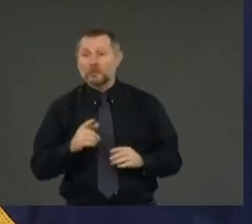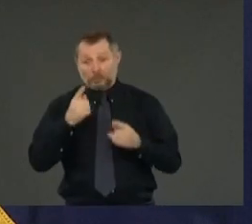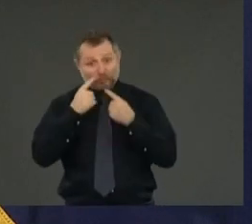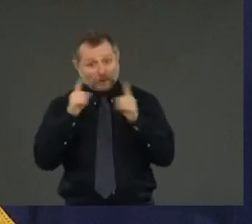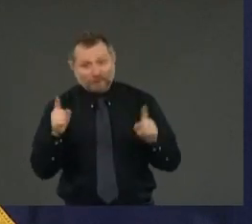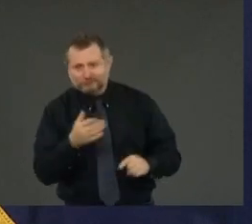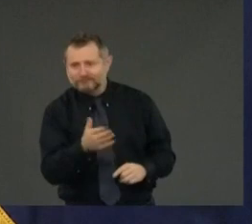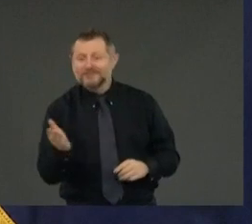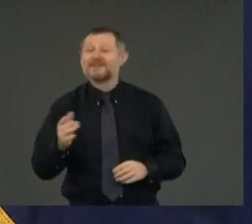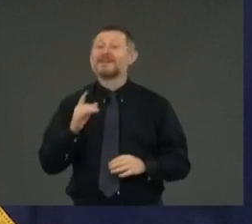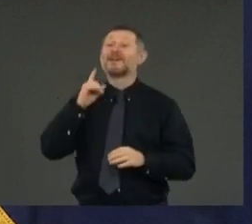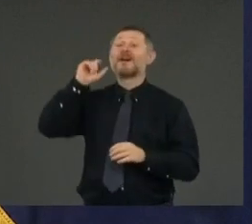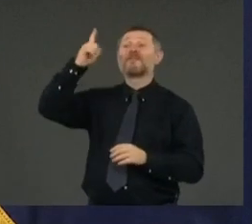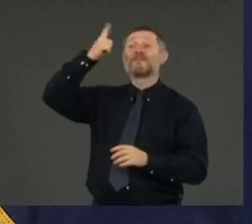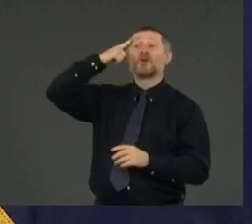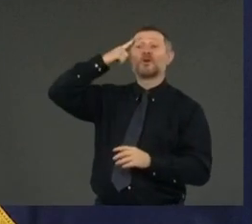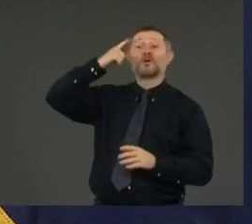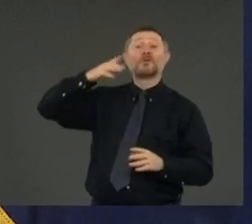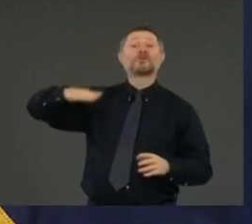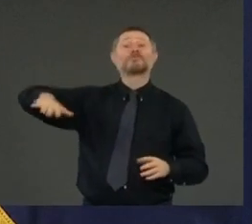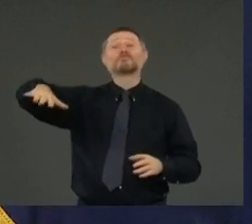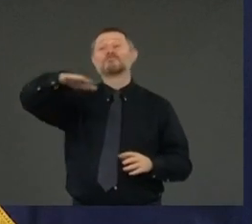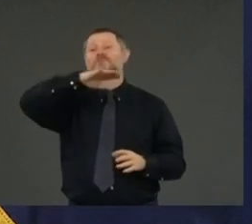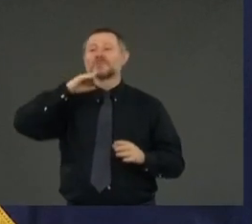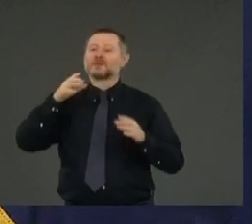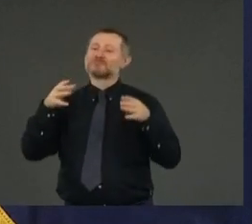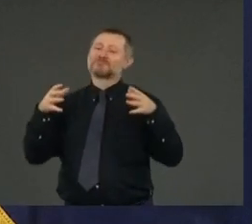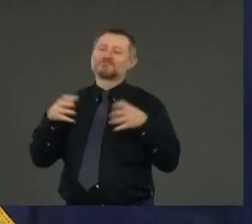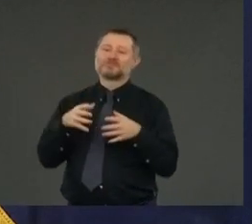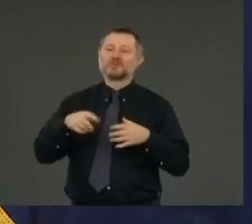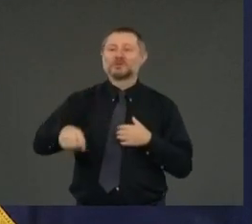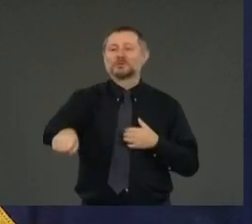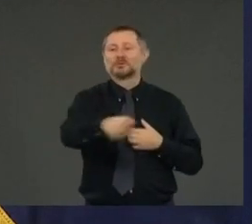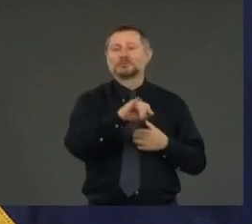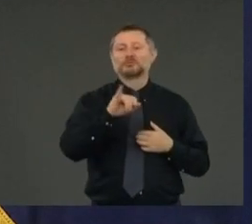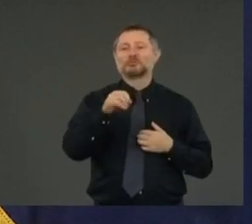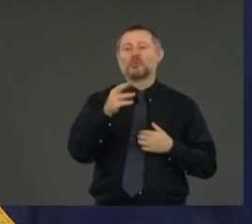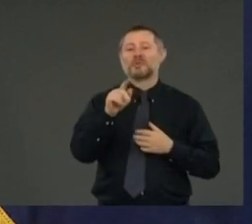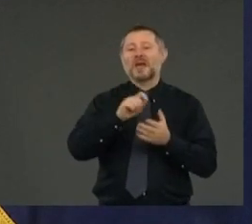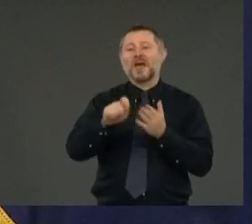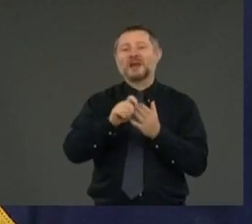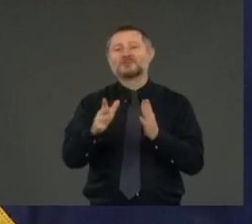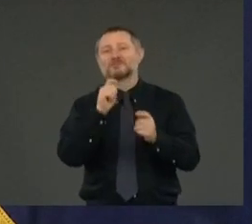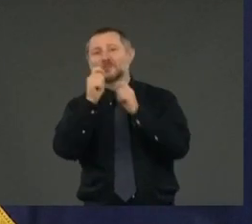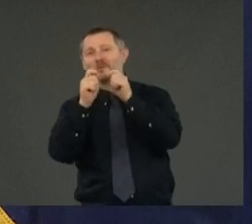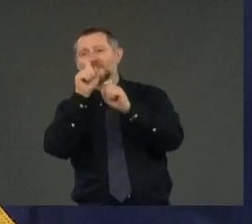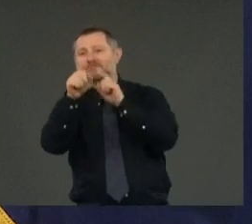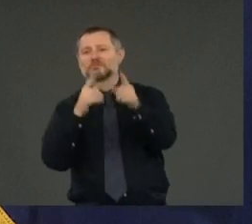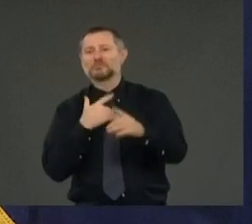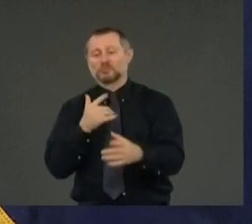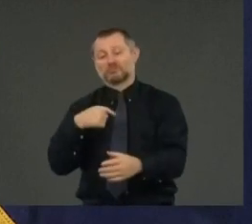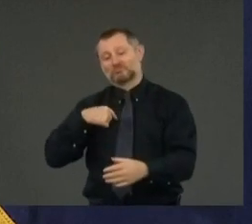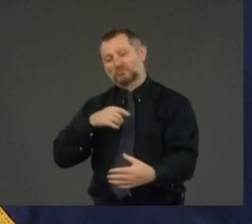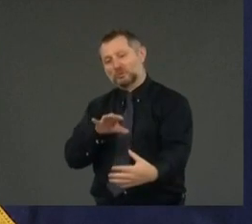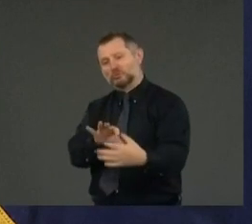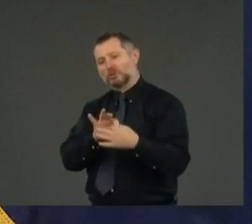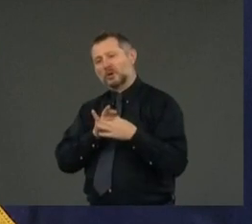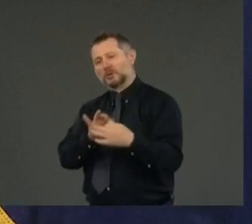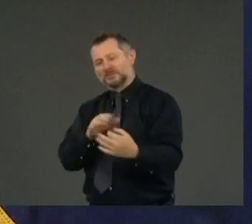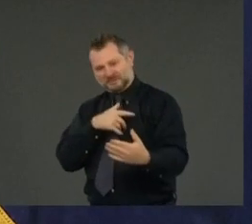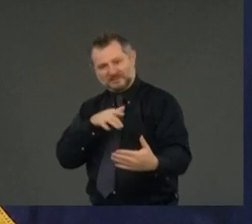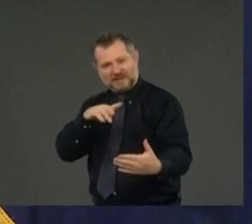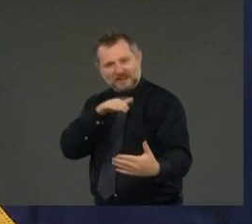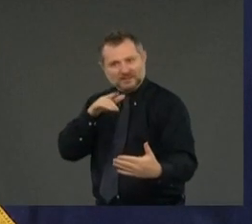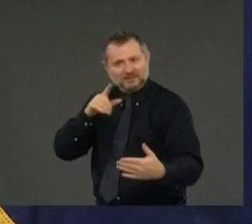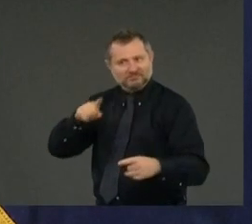government journalism dynamic, I studied all my life. I lived all my life. My father had a lot of